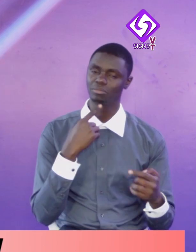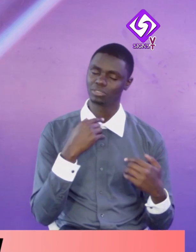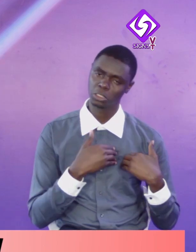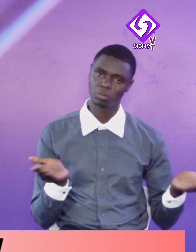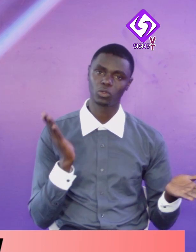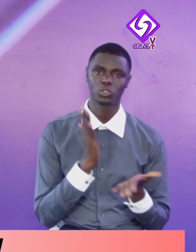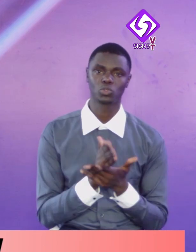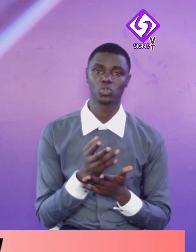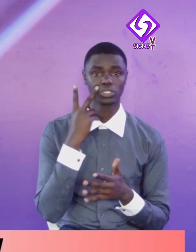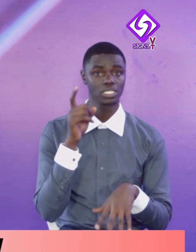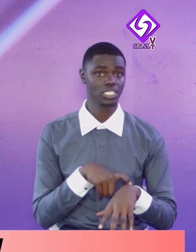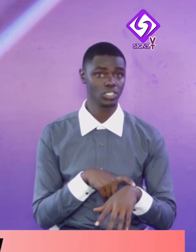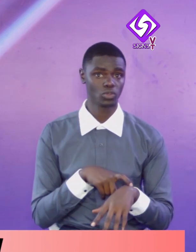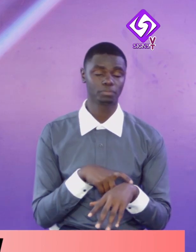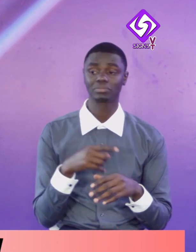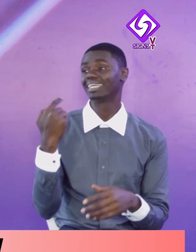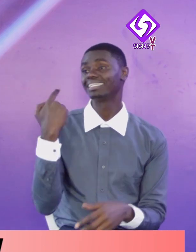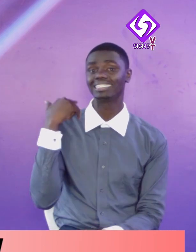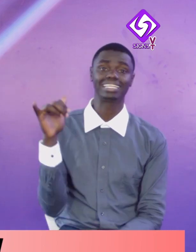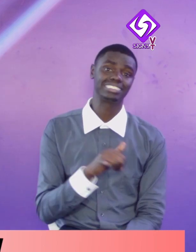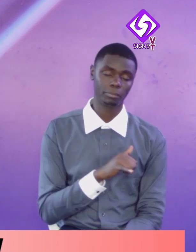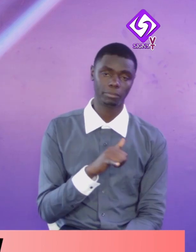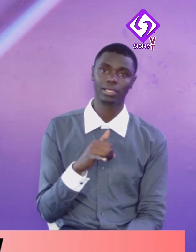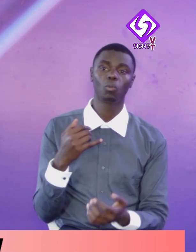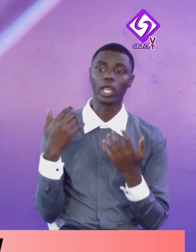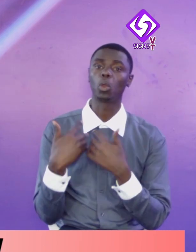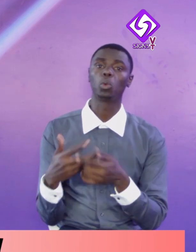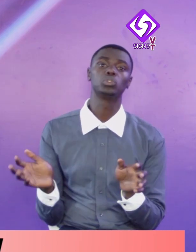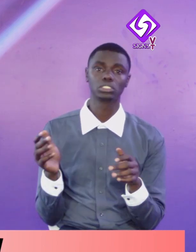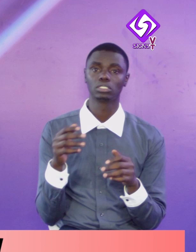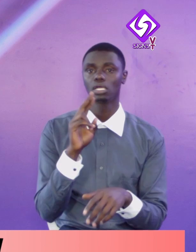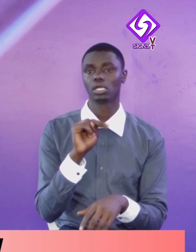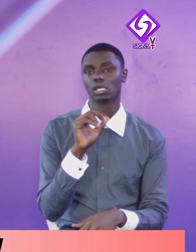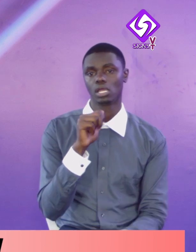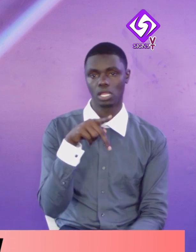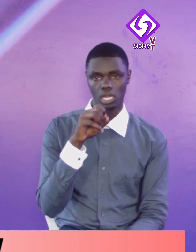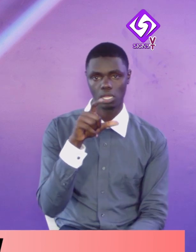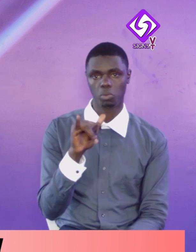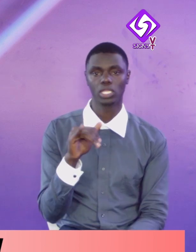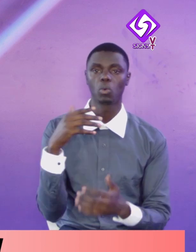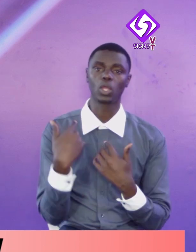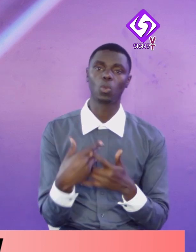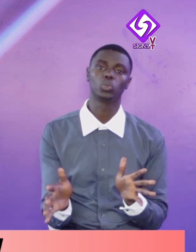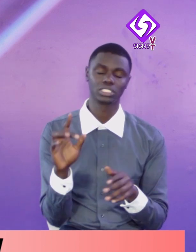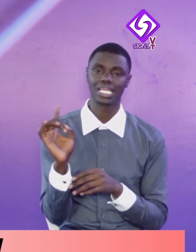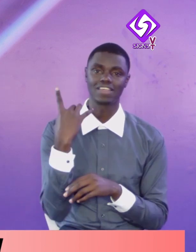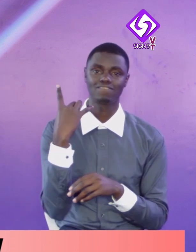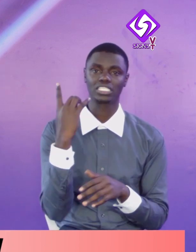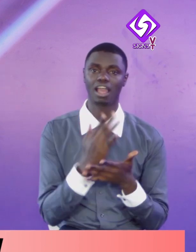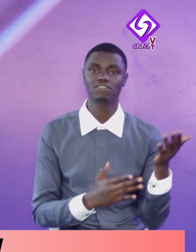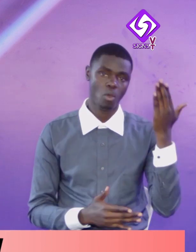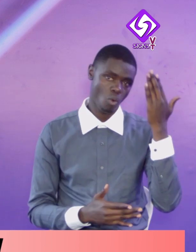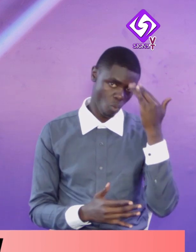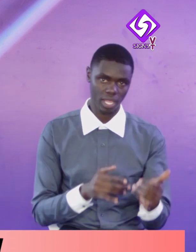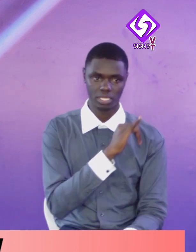see, this season, even yesterday, they were supposed to lose. This Napoli were losing in the first half because